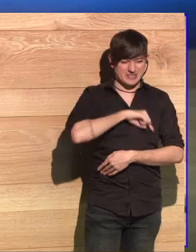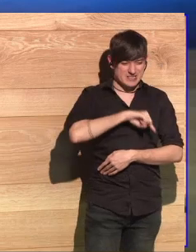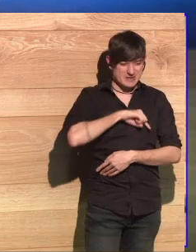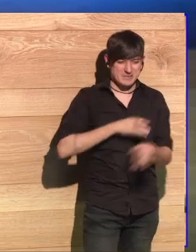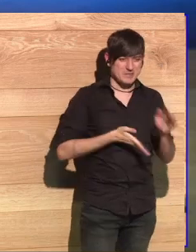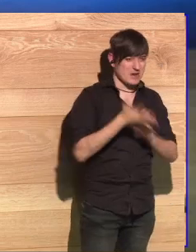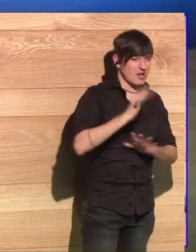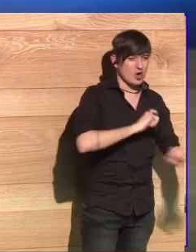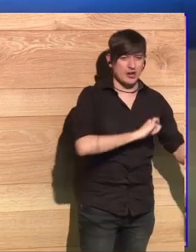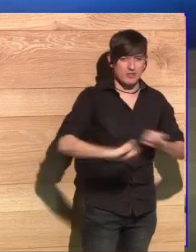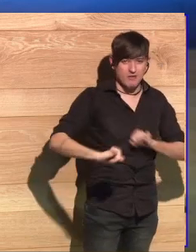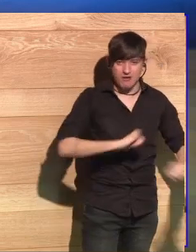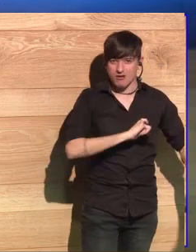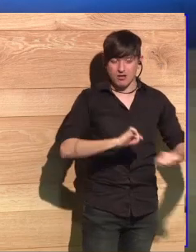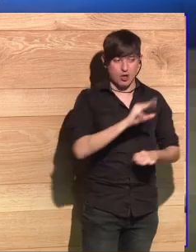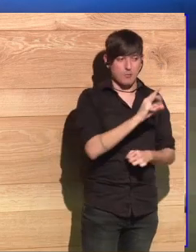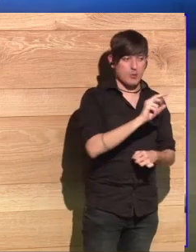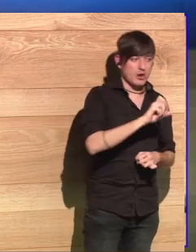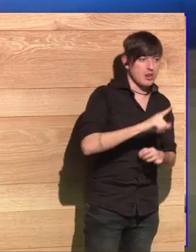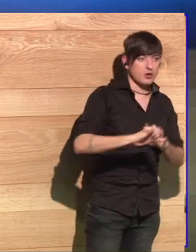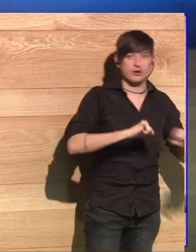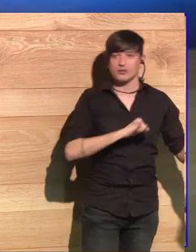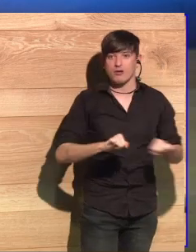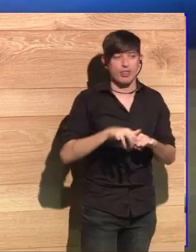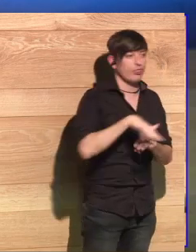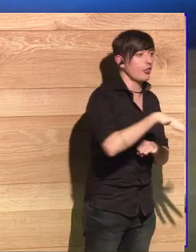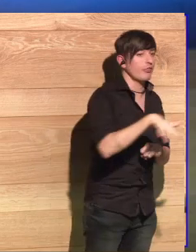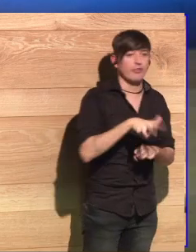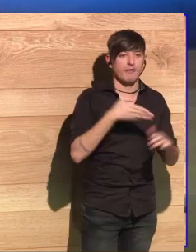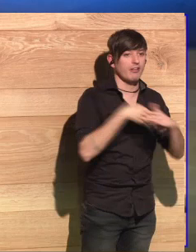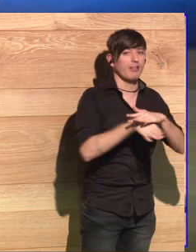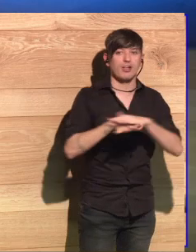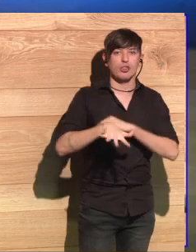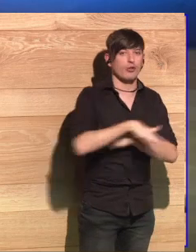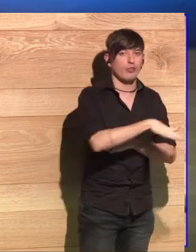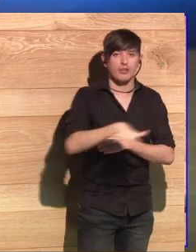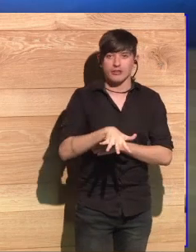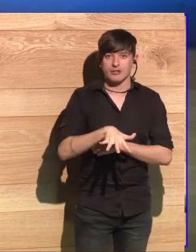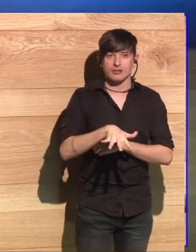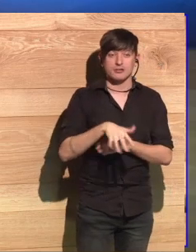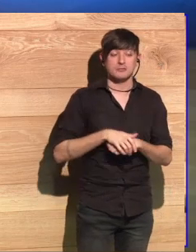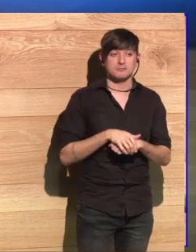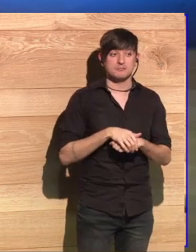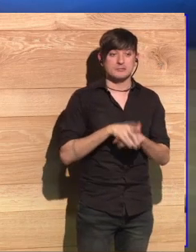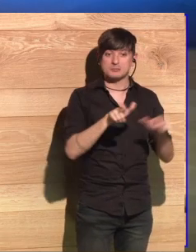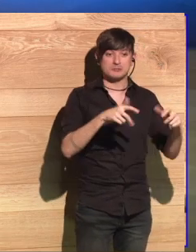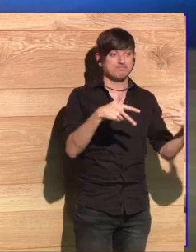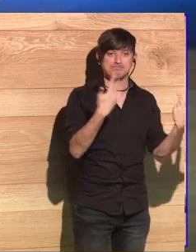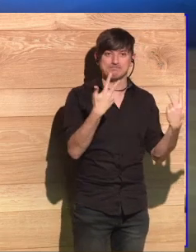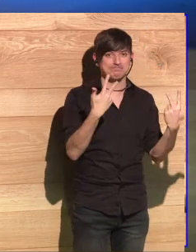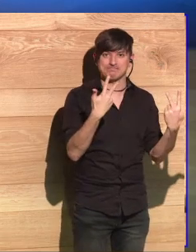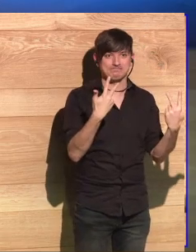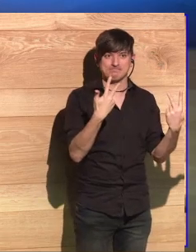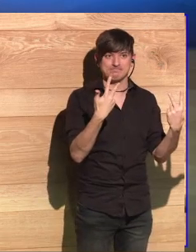find somewhere that would let me get in, and nobody would. So the